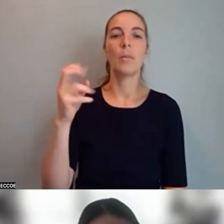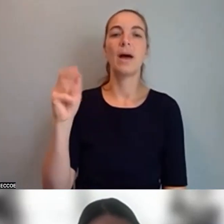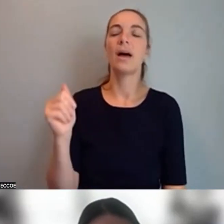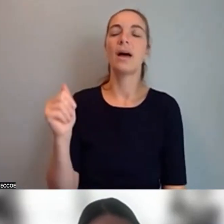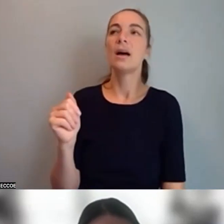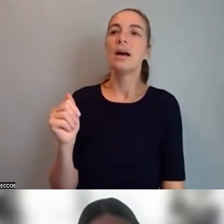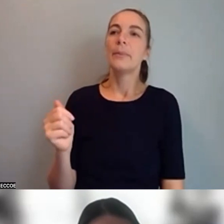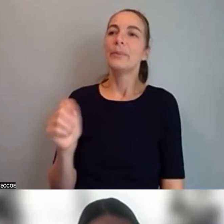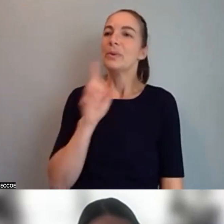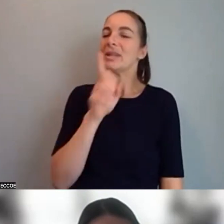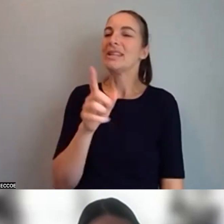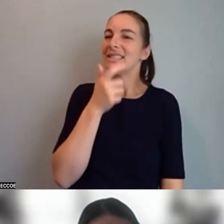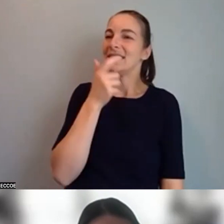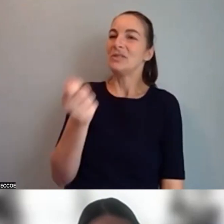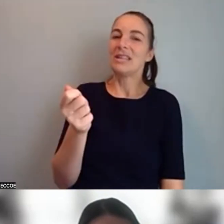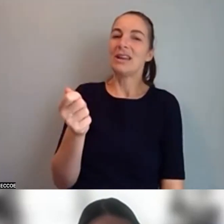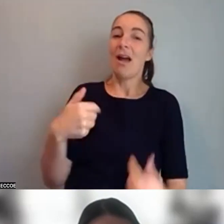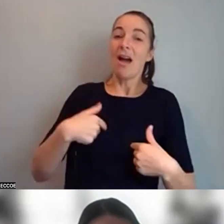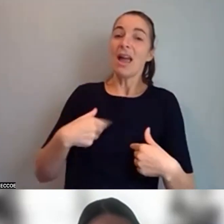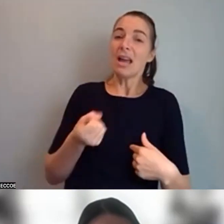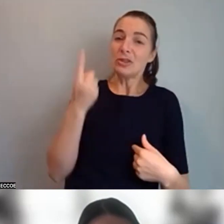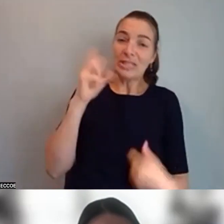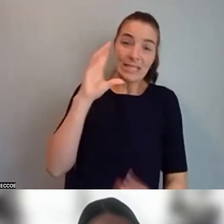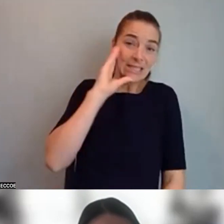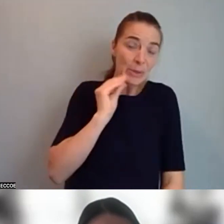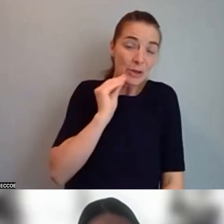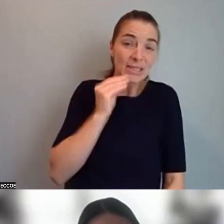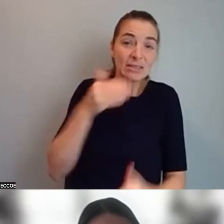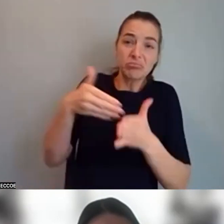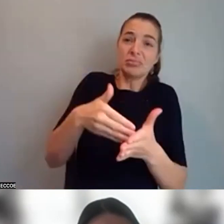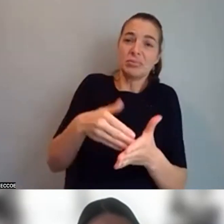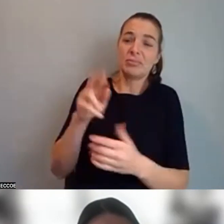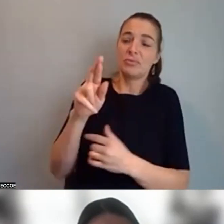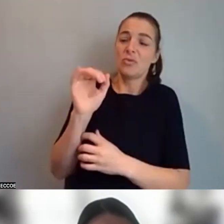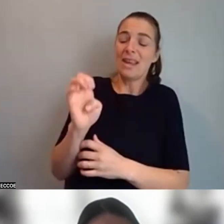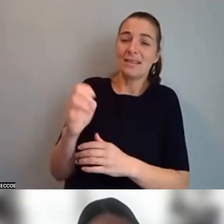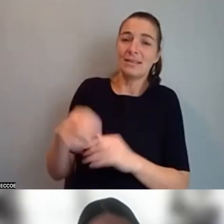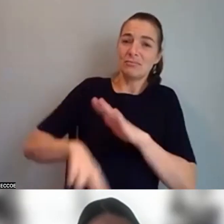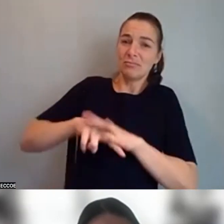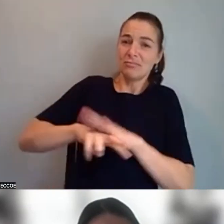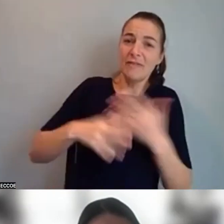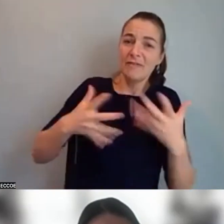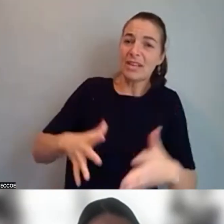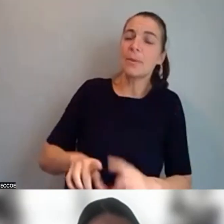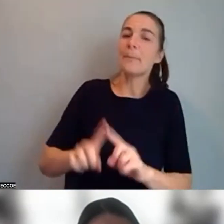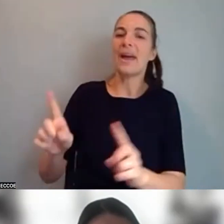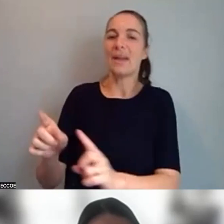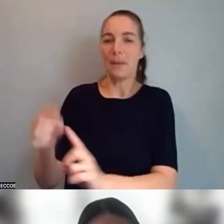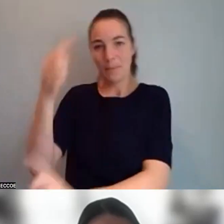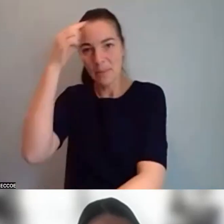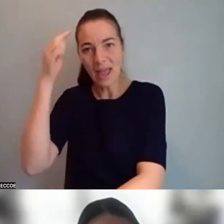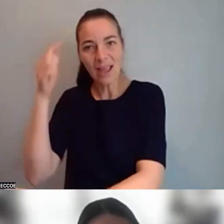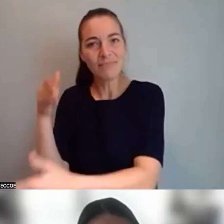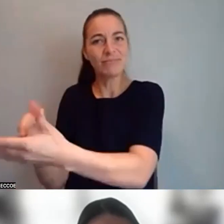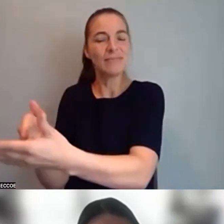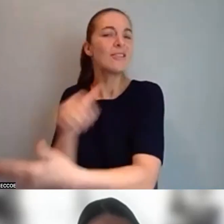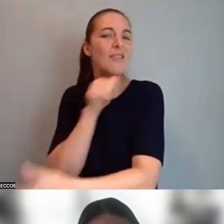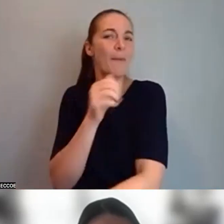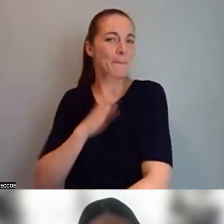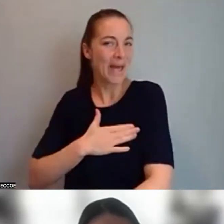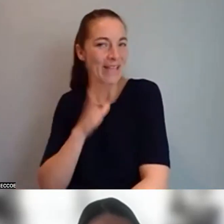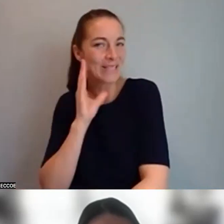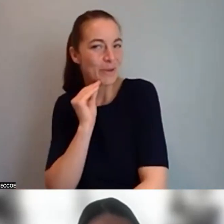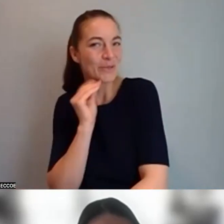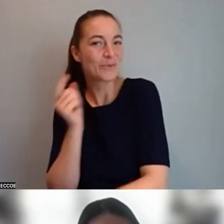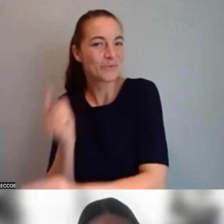but I didn't understand anti-Black racism. That wasn't my experience. I didn't come from that community. But I remember going to Berkeley and having folks say, okay, well,